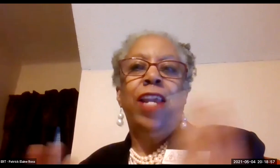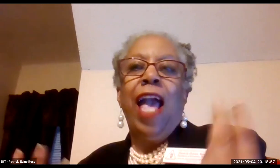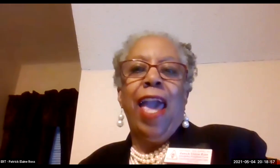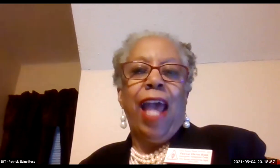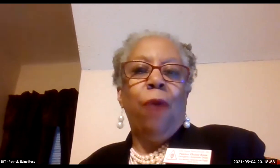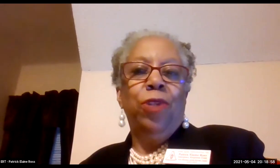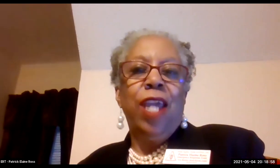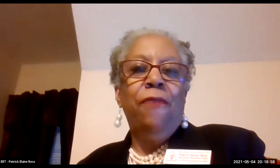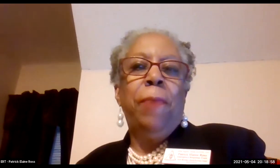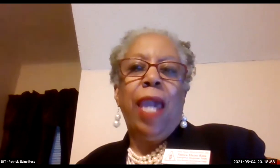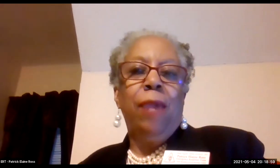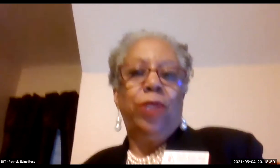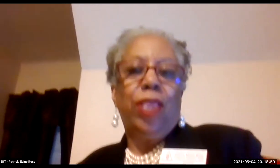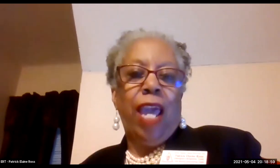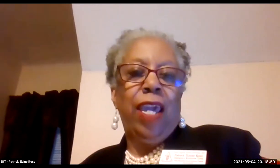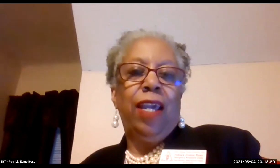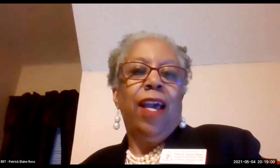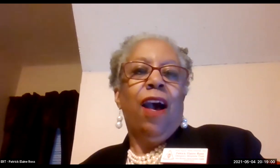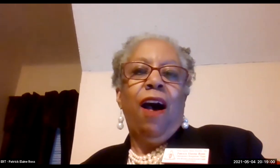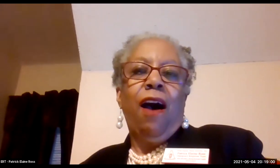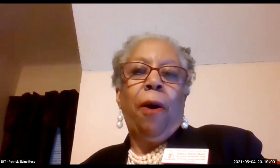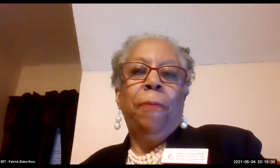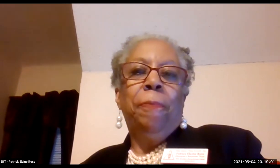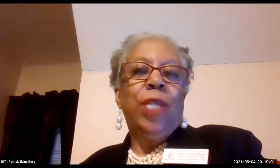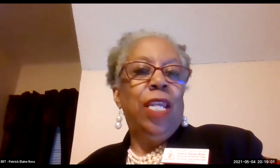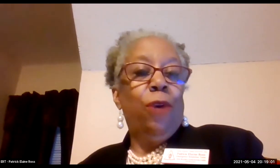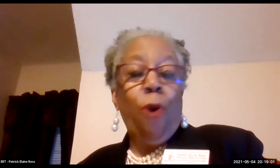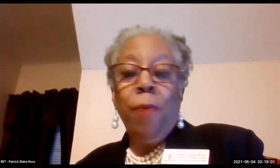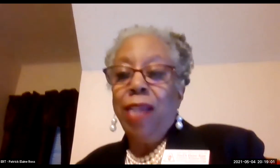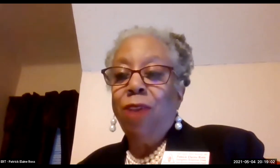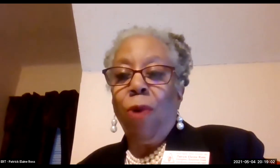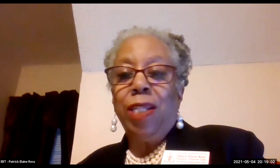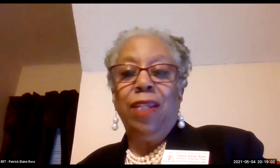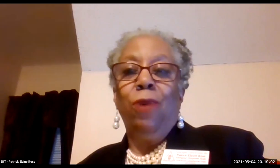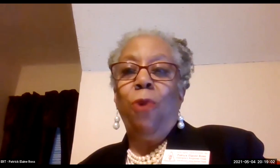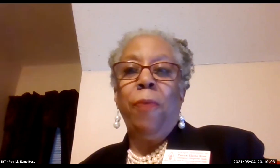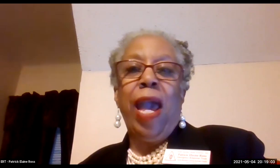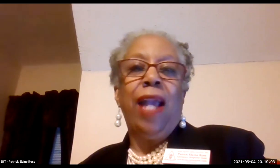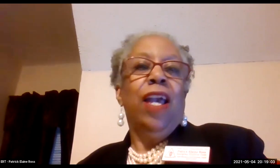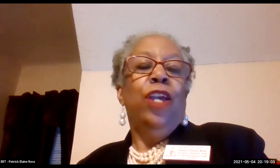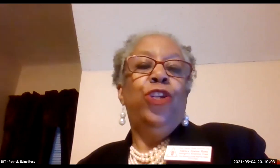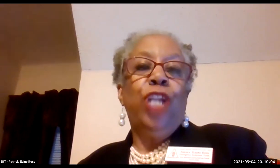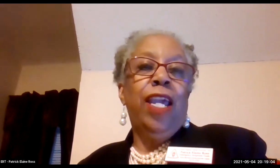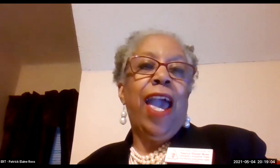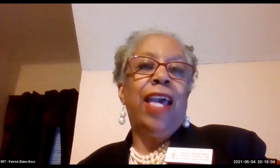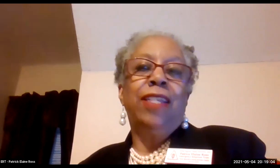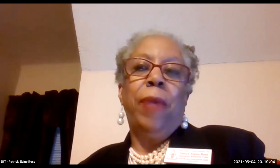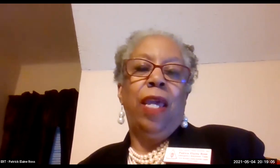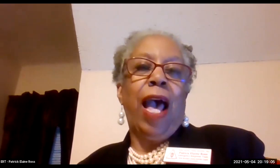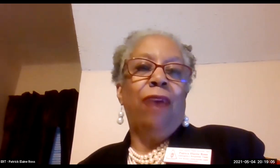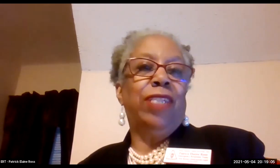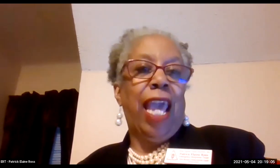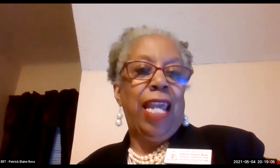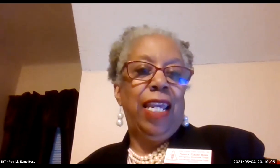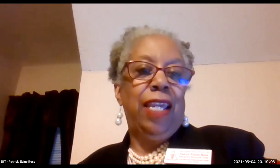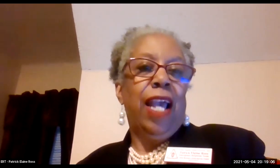heart. I will never be able to thank Tanea Womack, Sarah Tanea Womack. She has